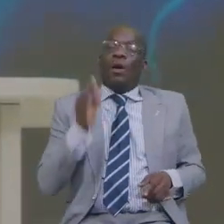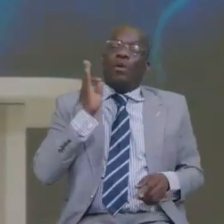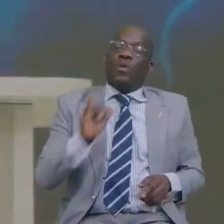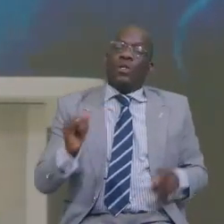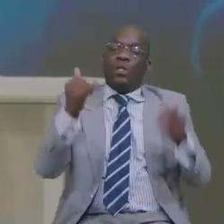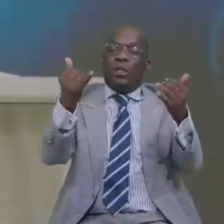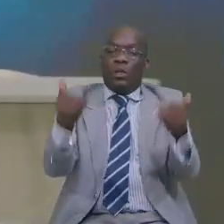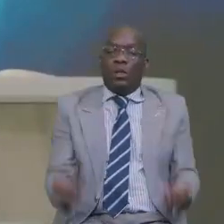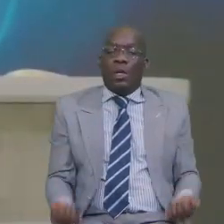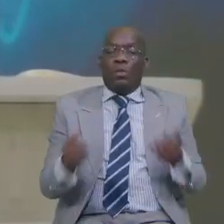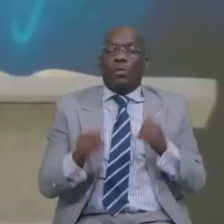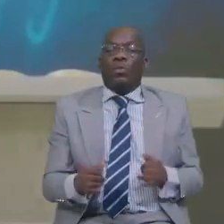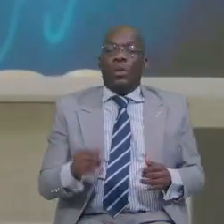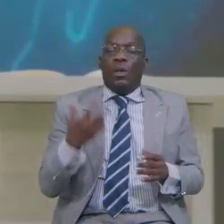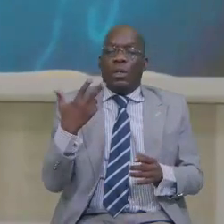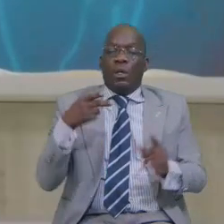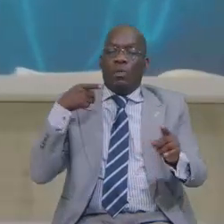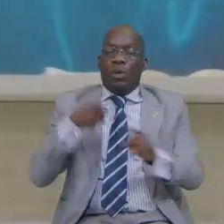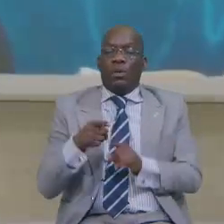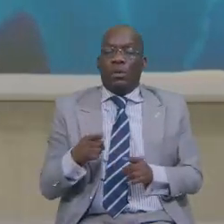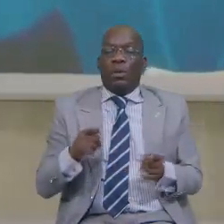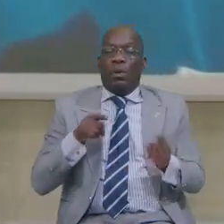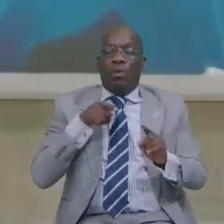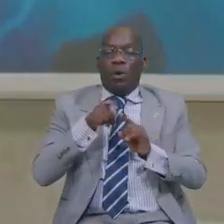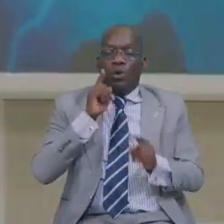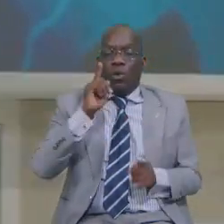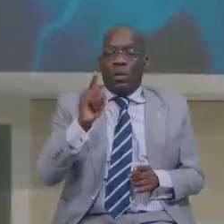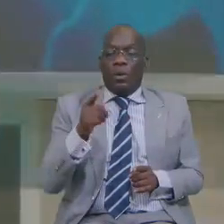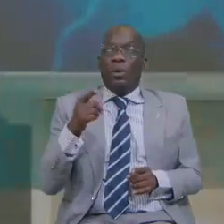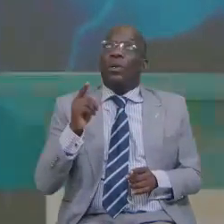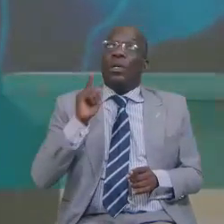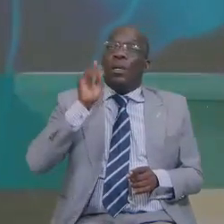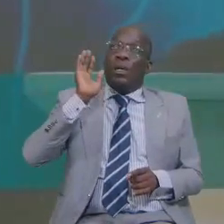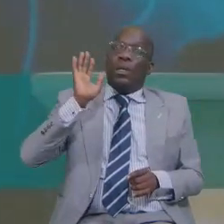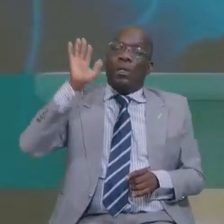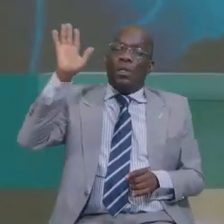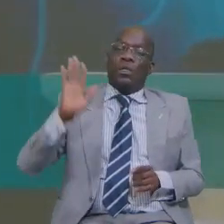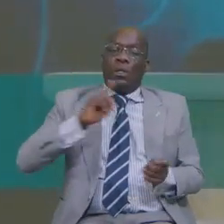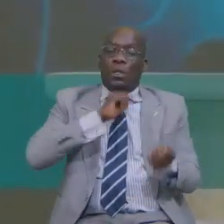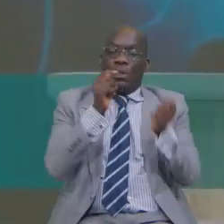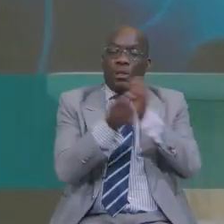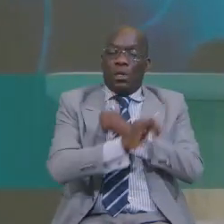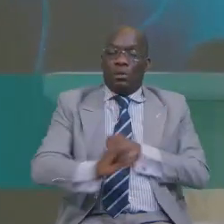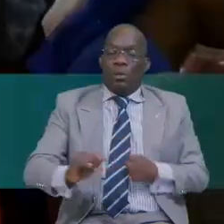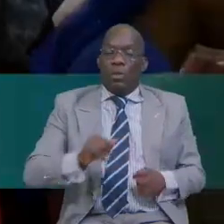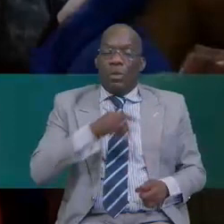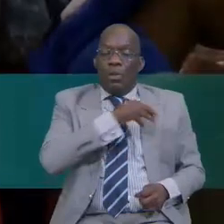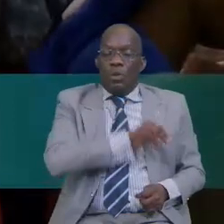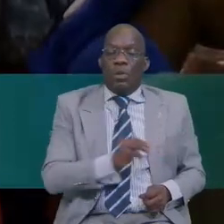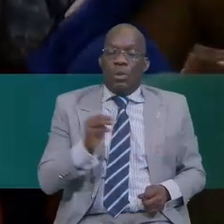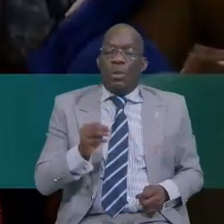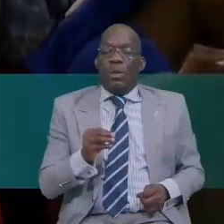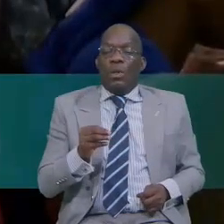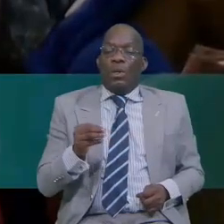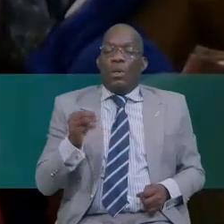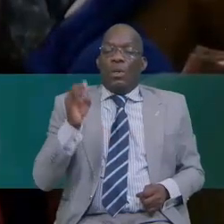at. Number one, his transforming ministry, seeking and